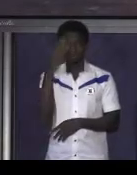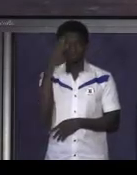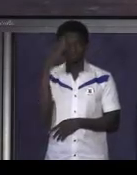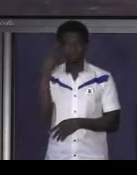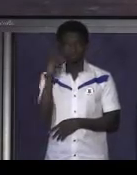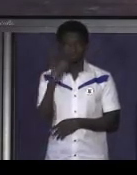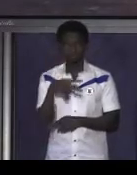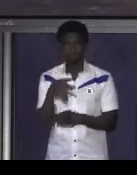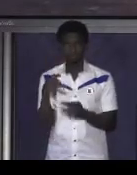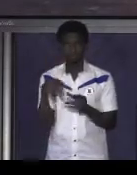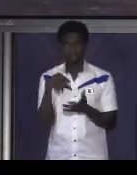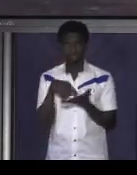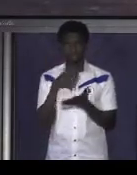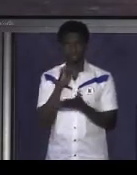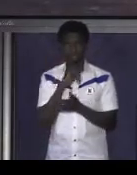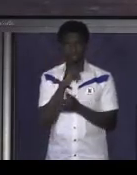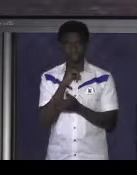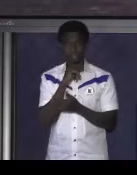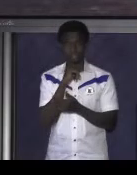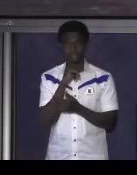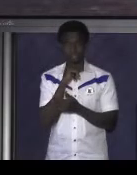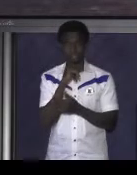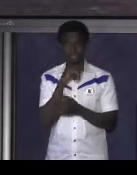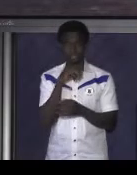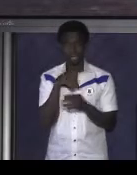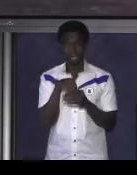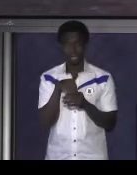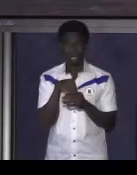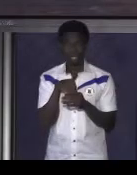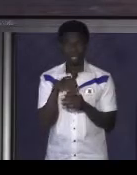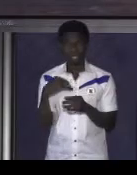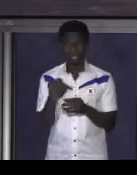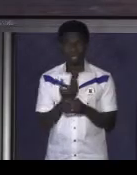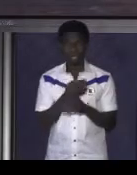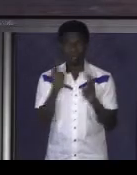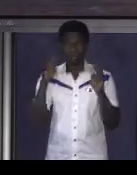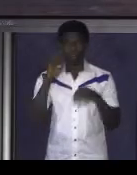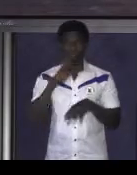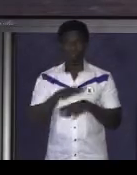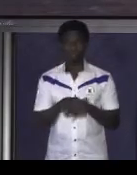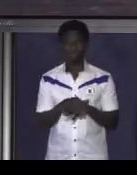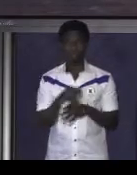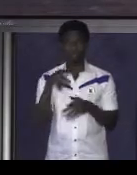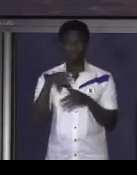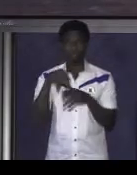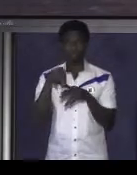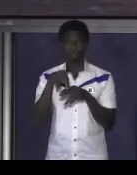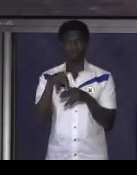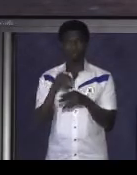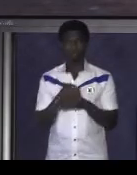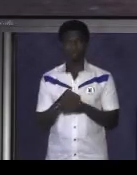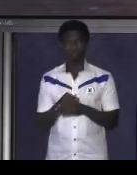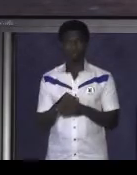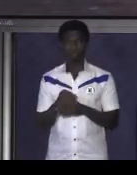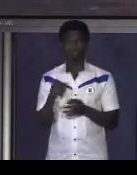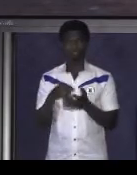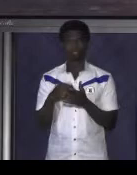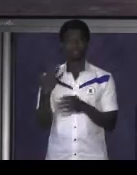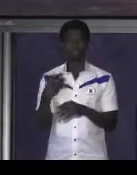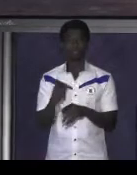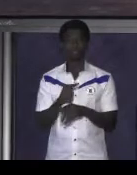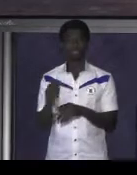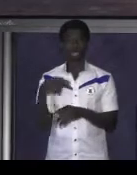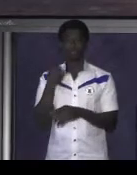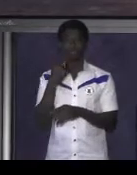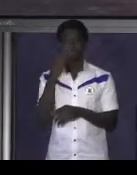the place. This is now a topic on pronouns. It was Dash who knew the